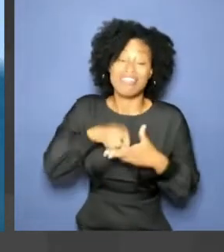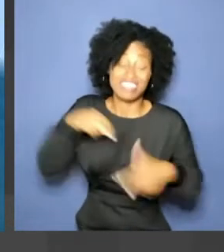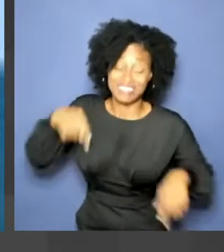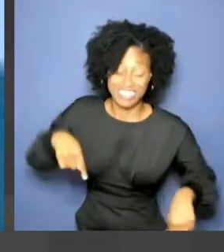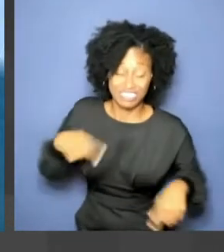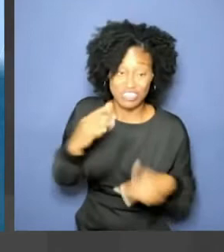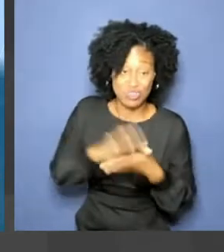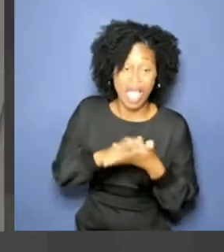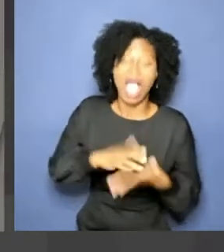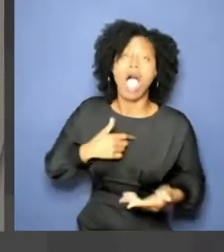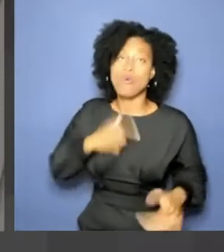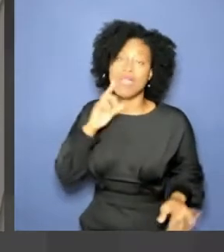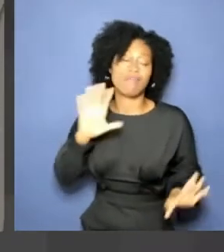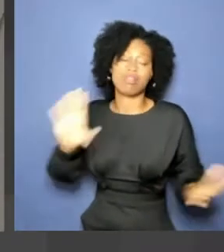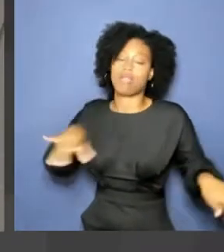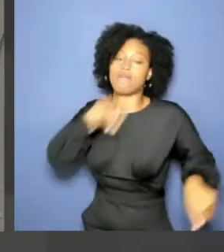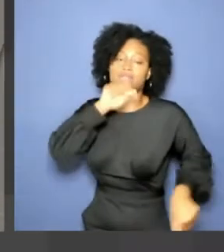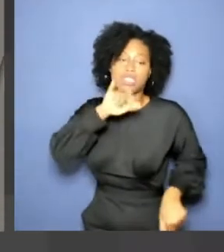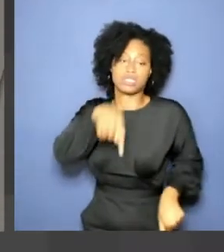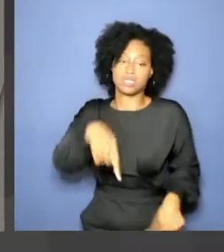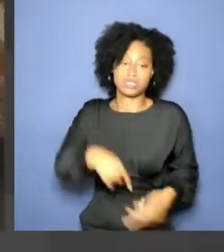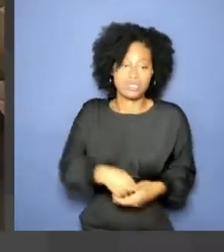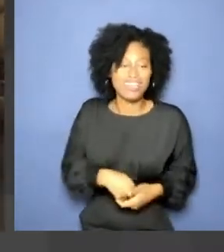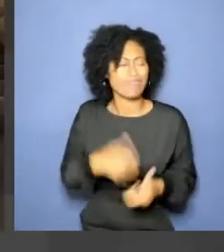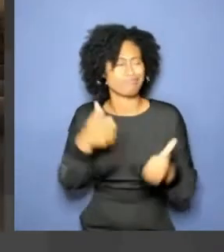Oh, absolutely.